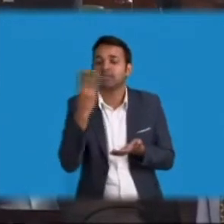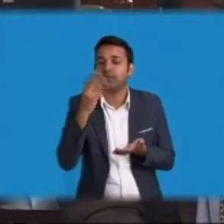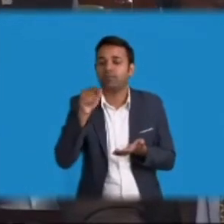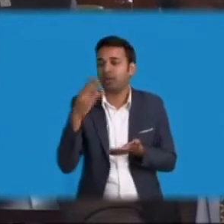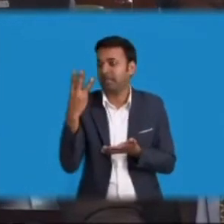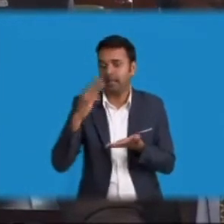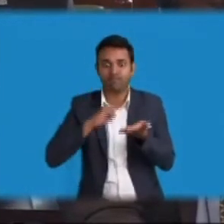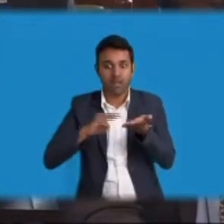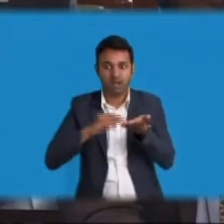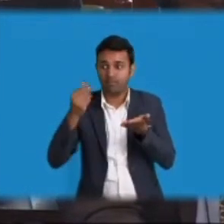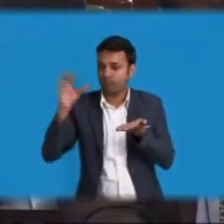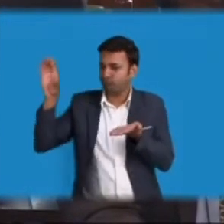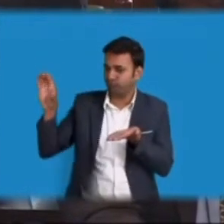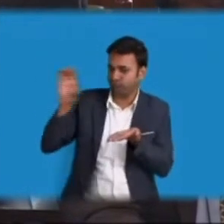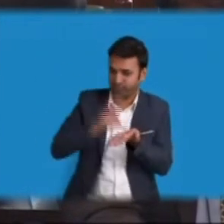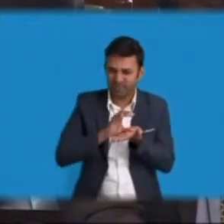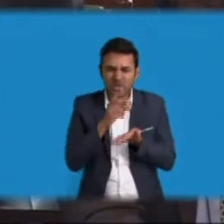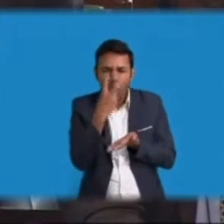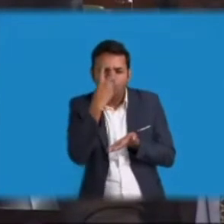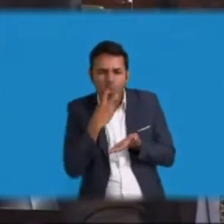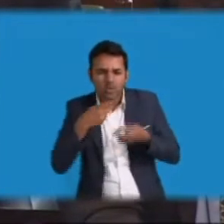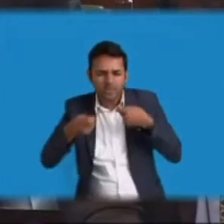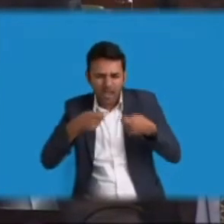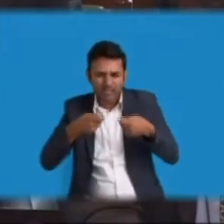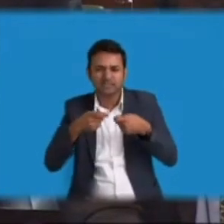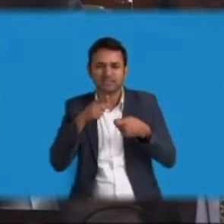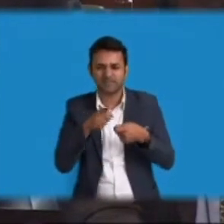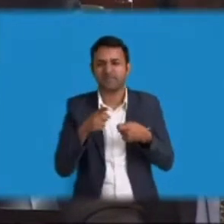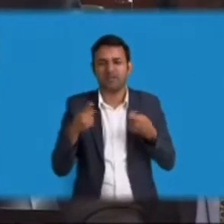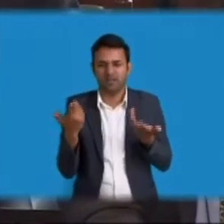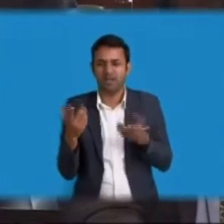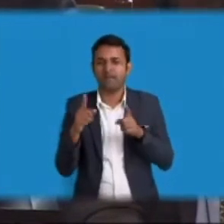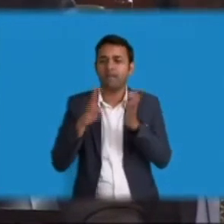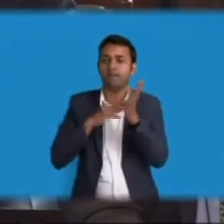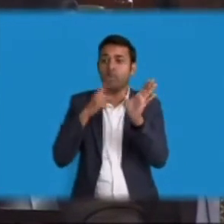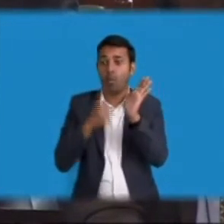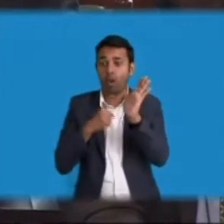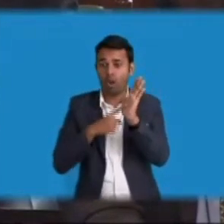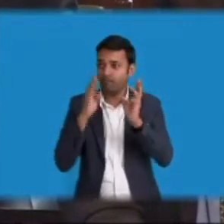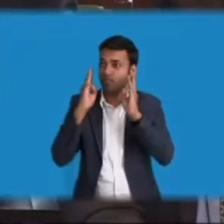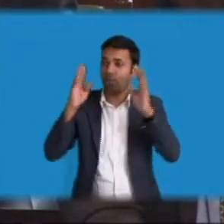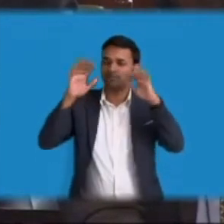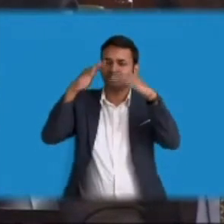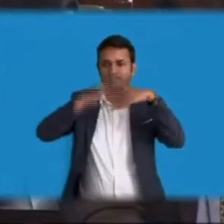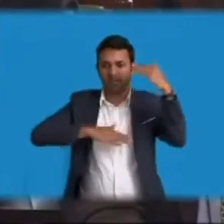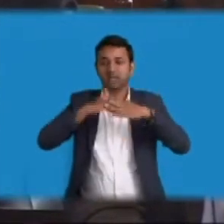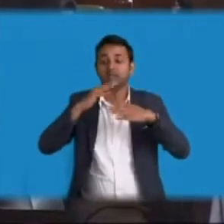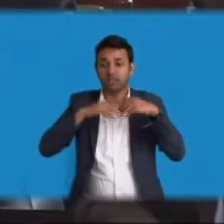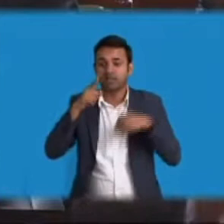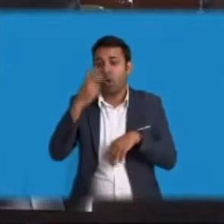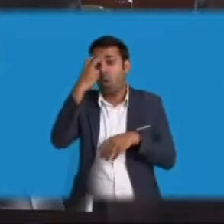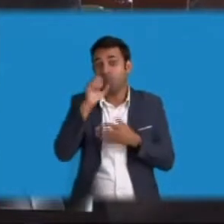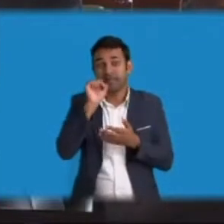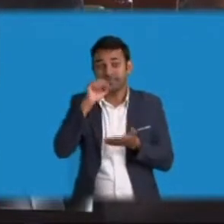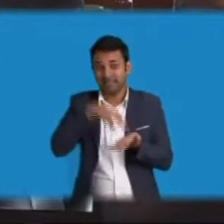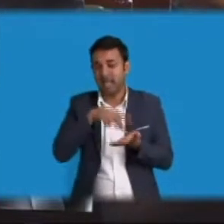be developed through a public-private partnership into a mall. The multi-purpose sports center was opened earlier this year and